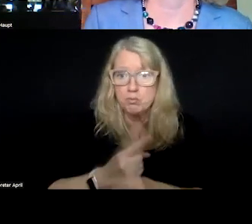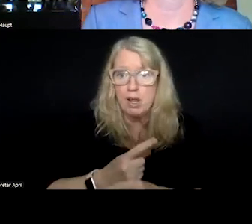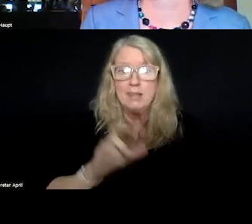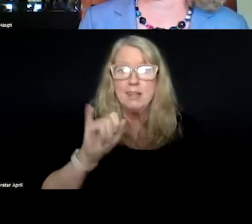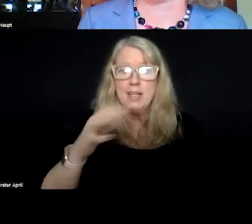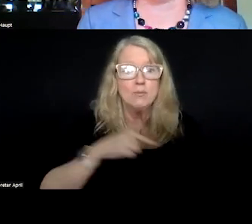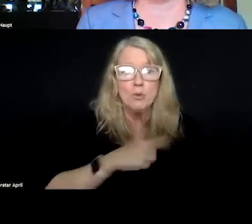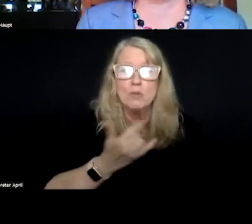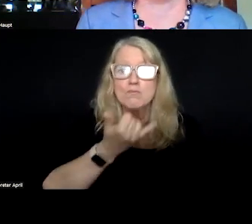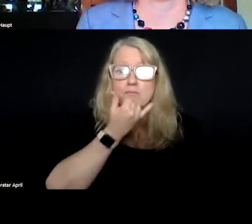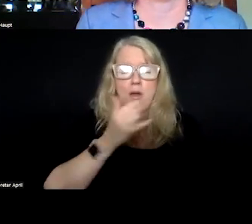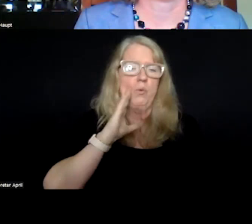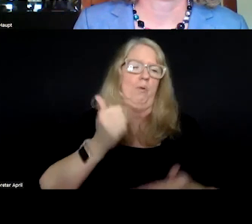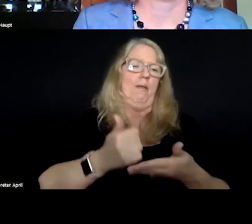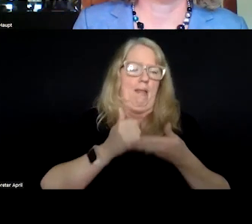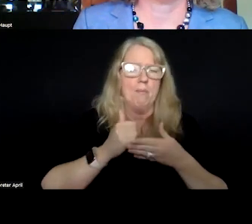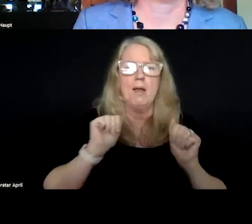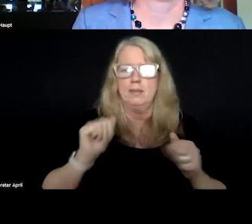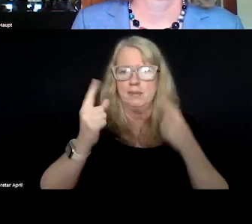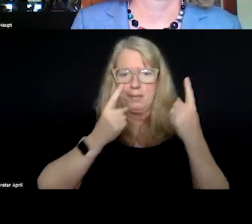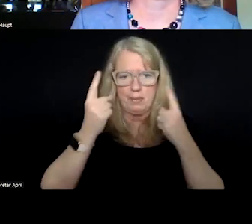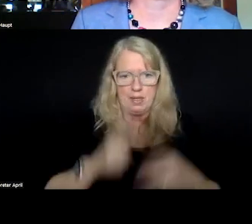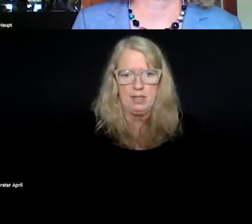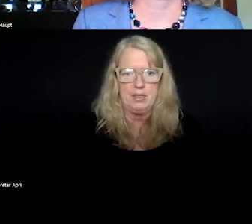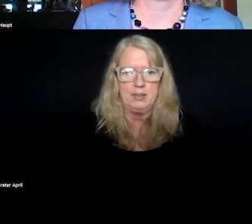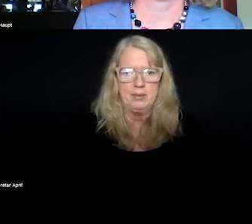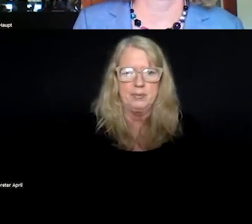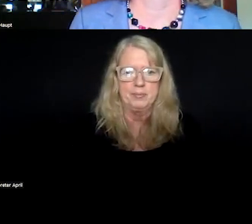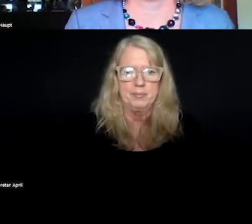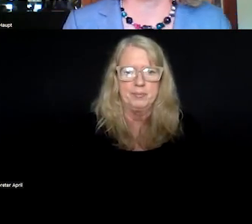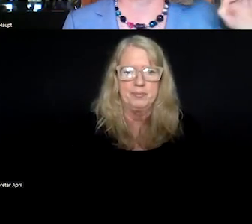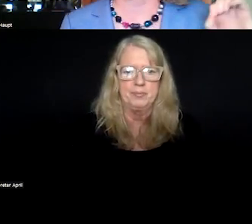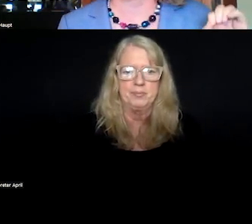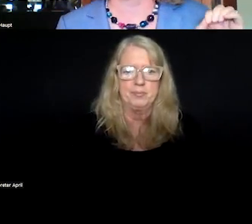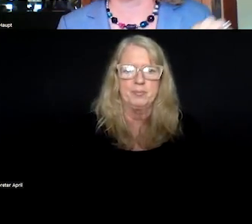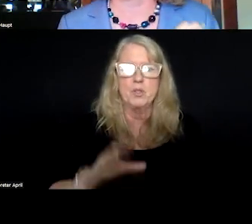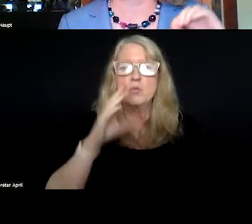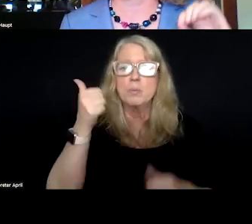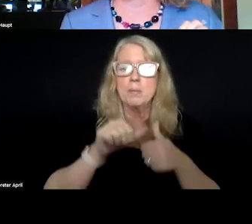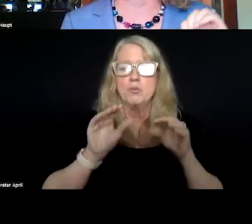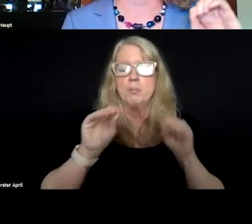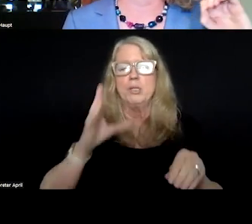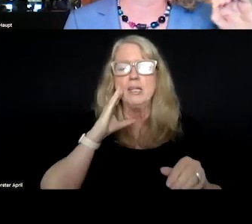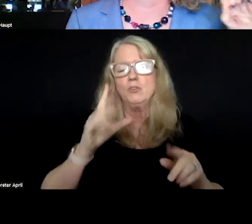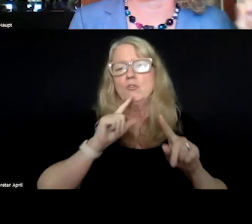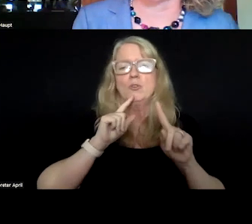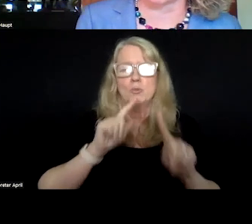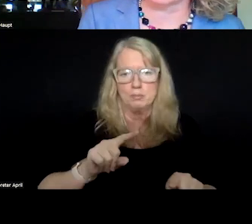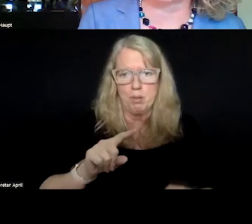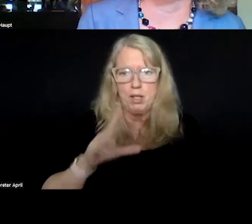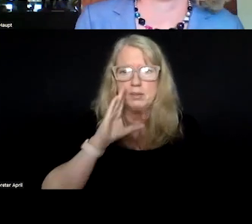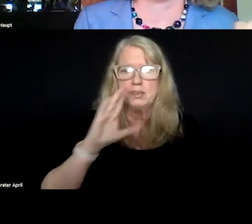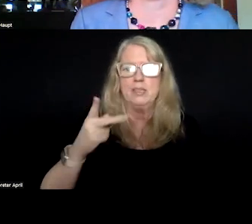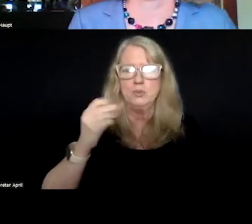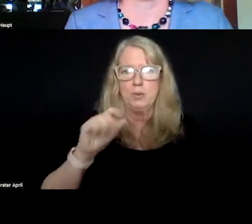wrong, it'll help us think. So this is, remember to put your response in the